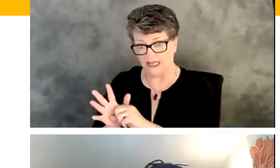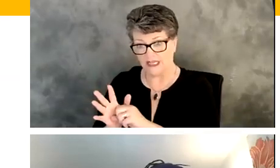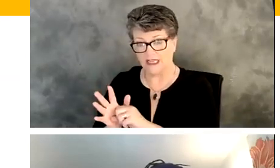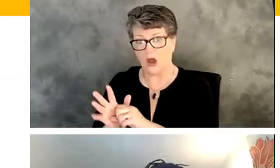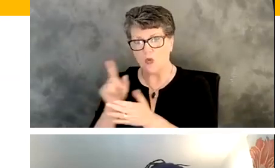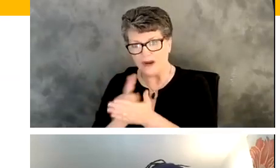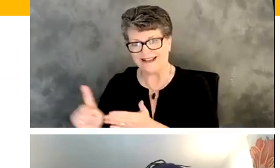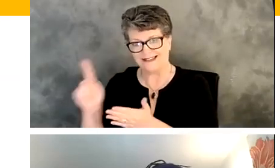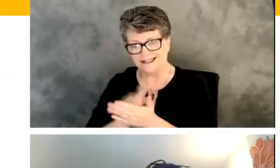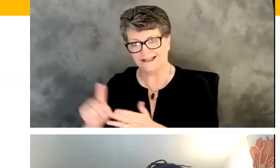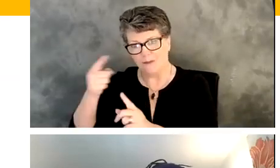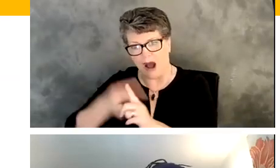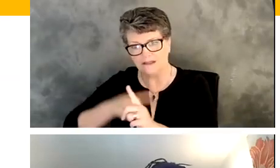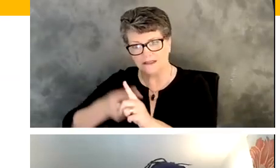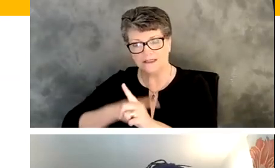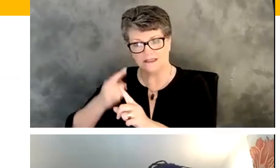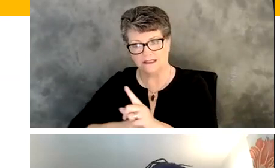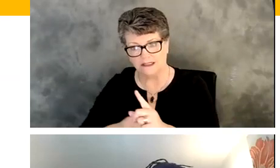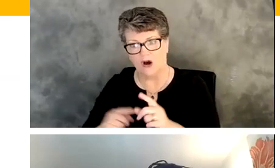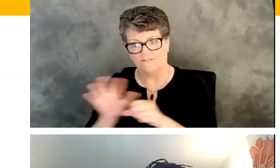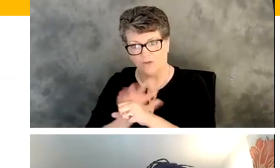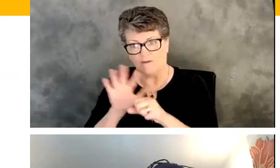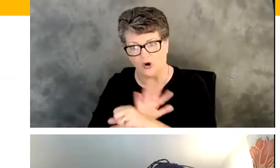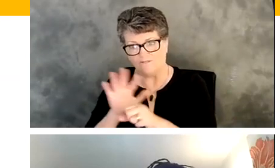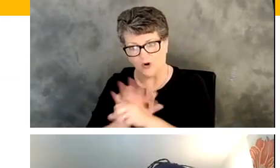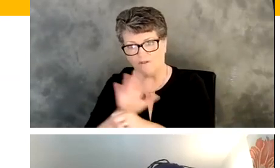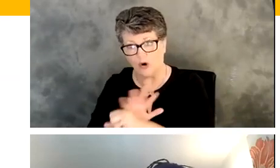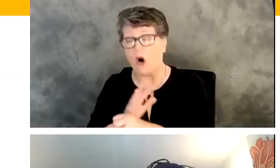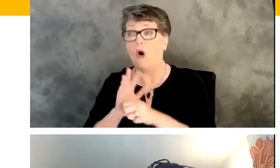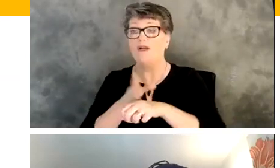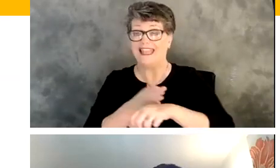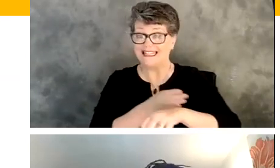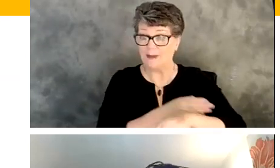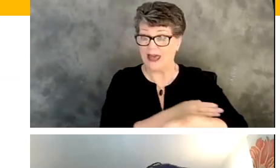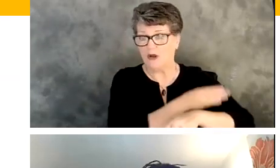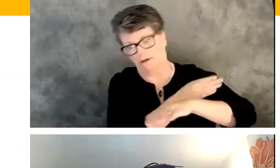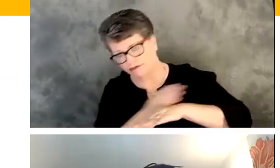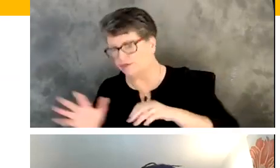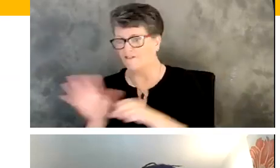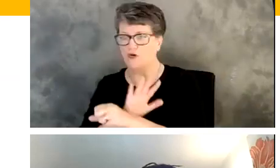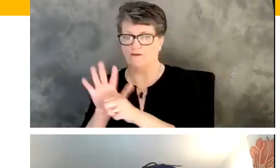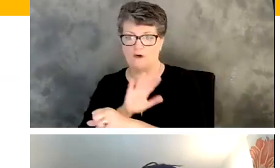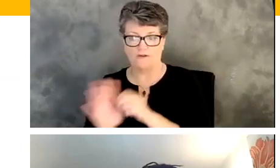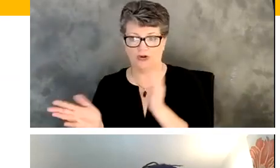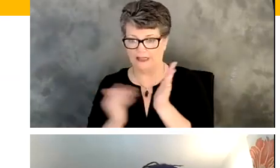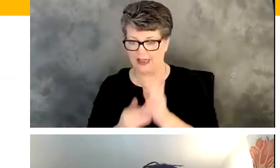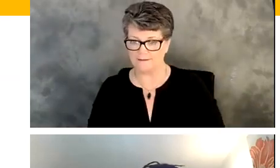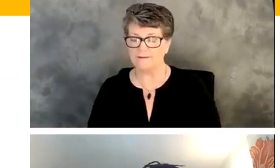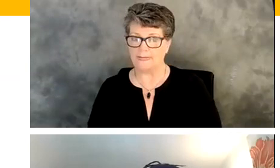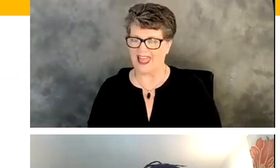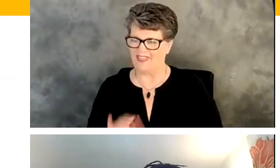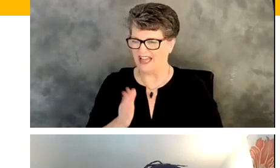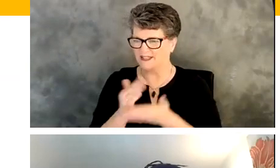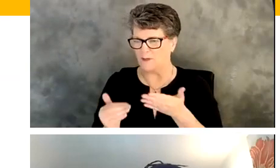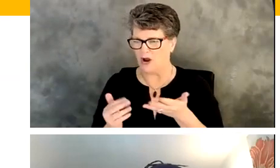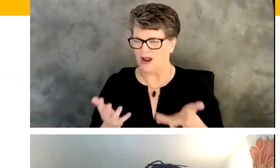weeks to months at a time where it's like that, then it gets better and then it comes right back again a few months later. And so I think that's the portion here, is